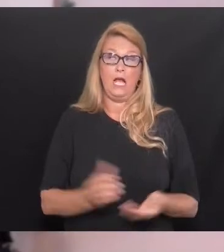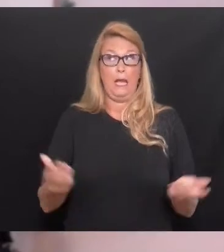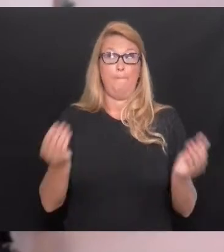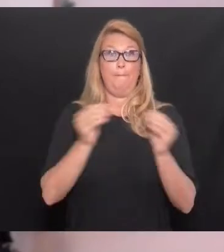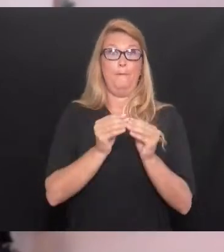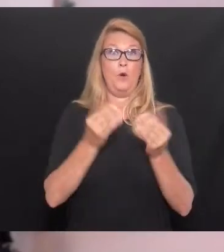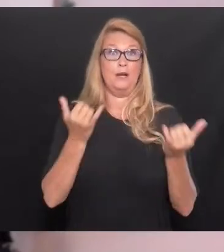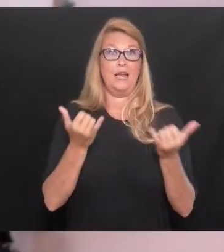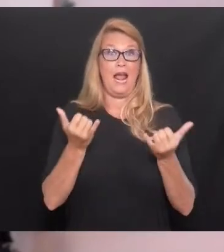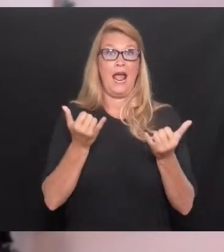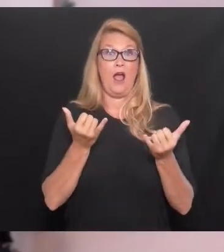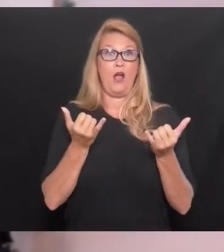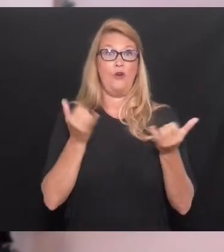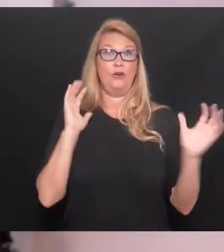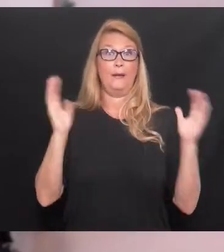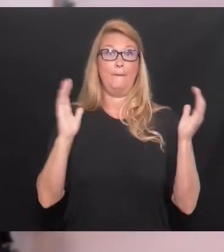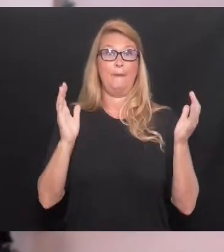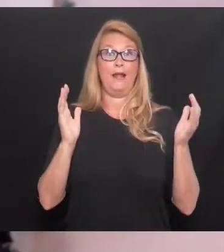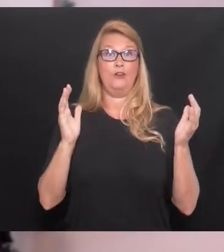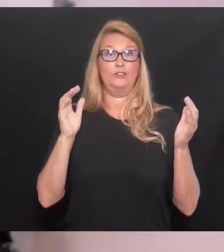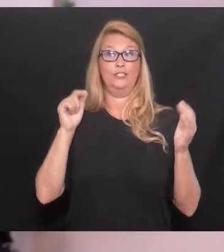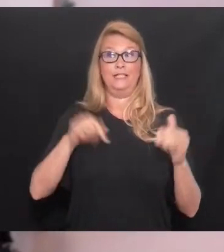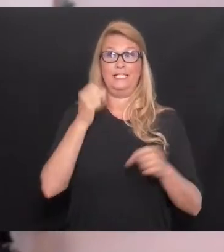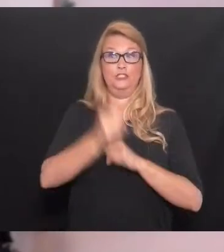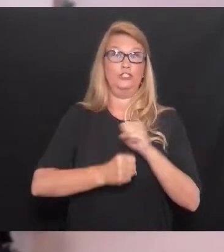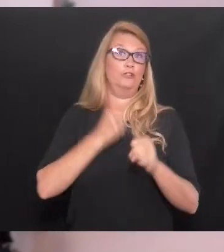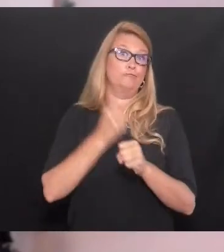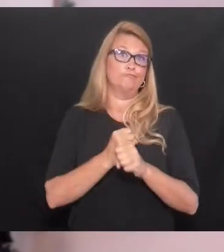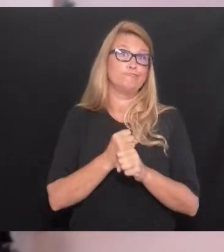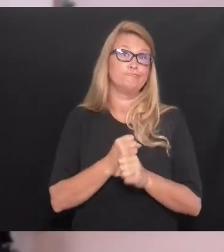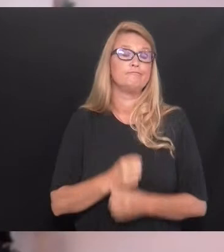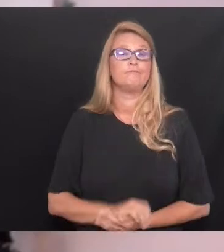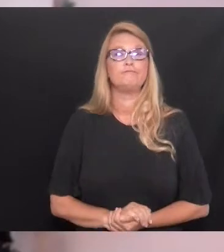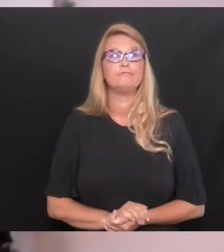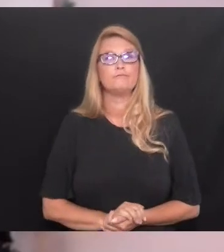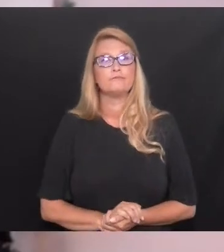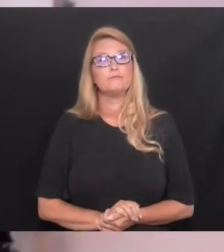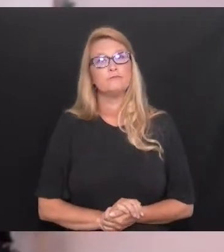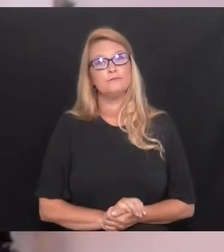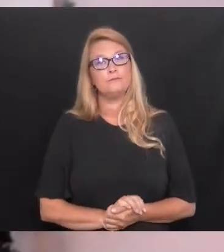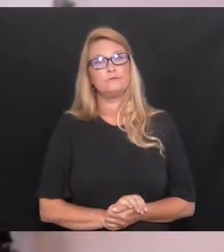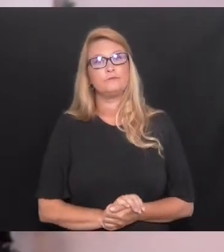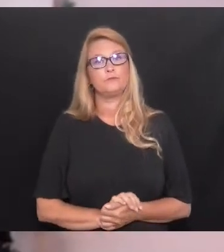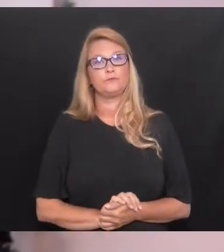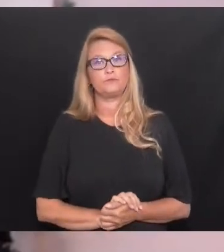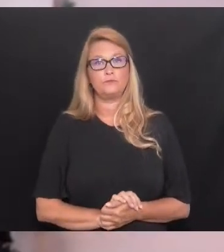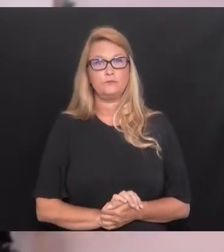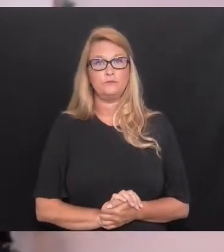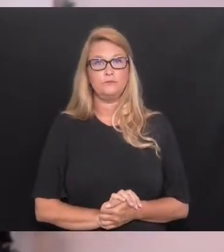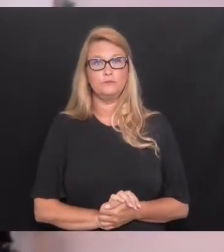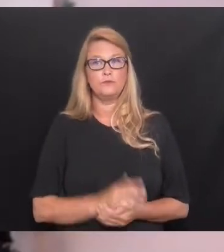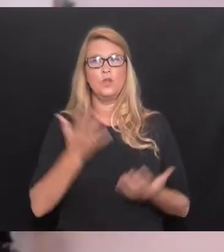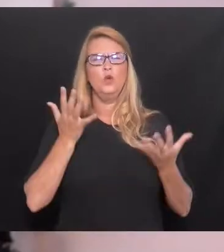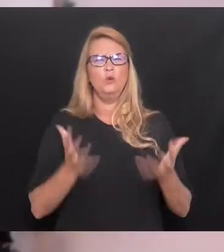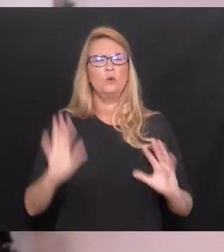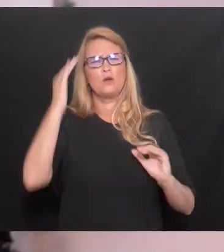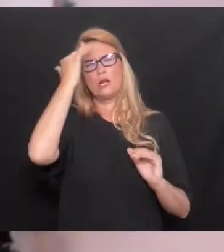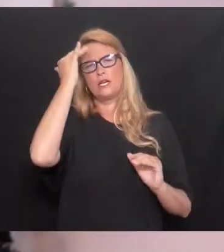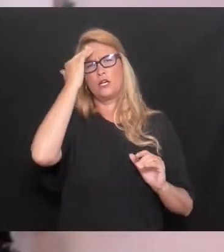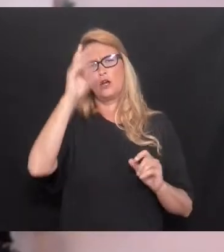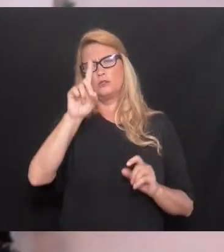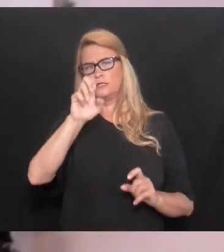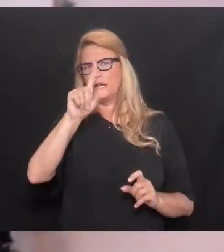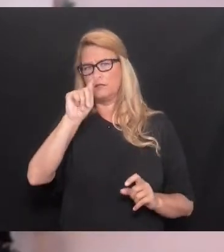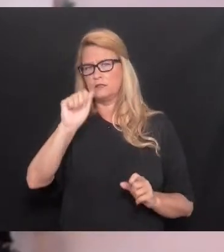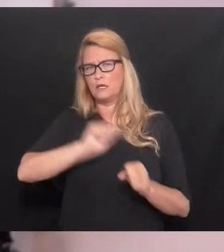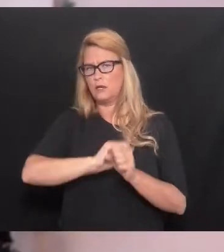seen during this calendar year. So ultimately, we know that the Delta variant